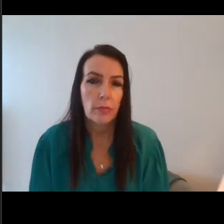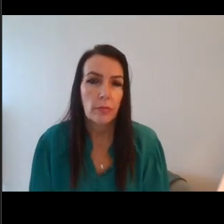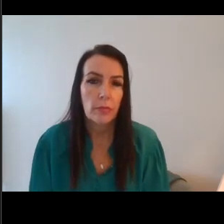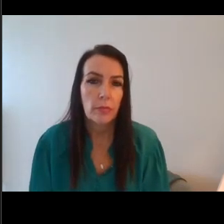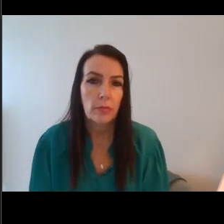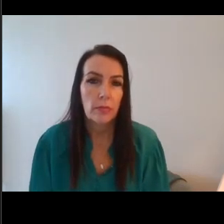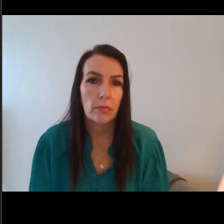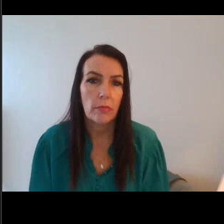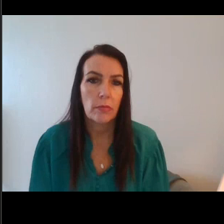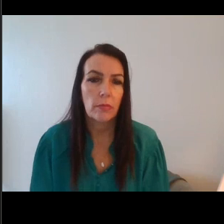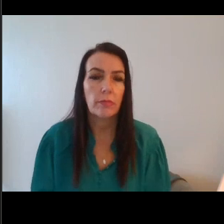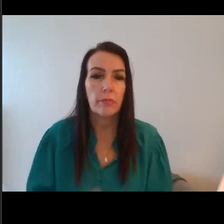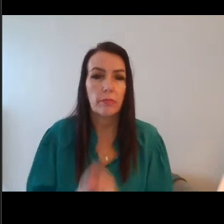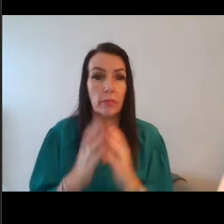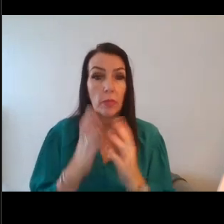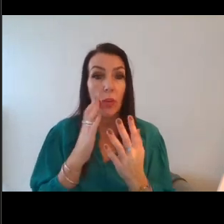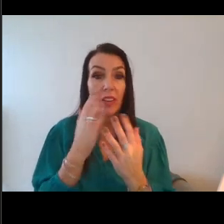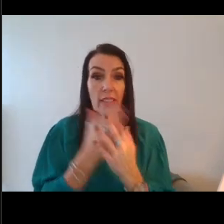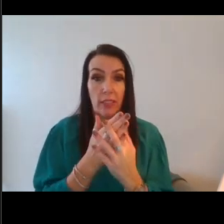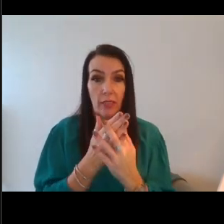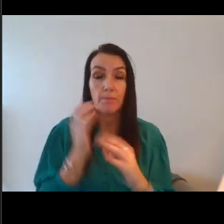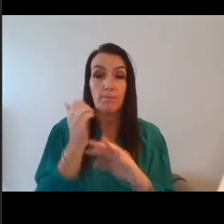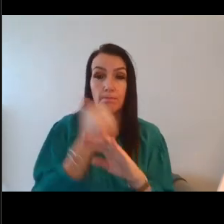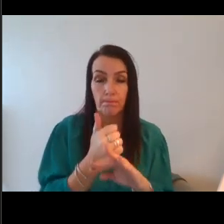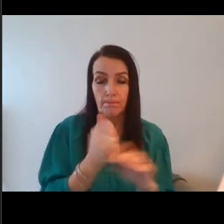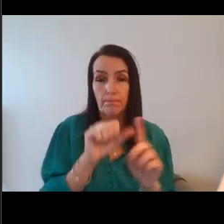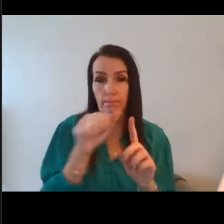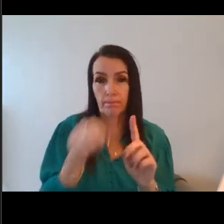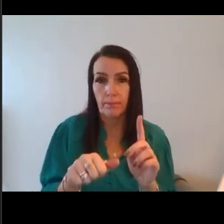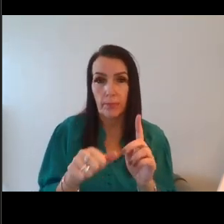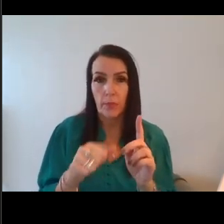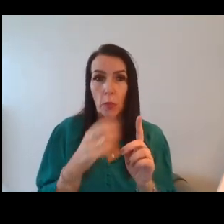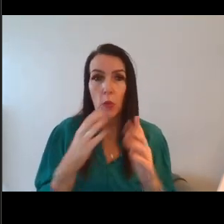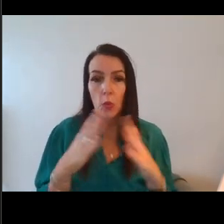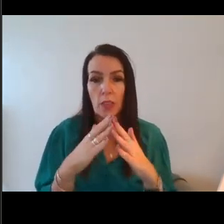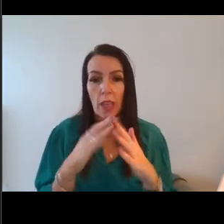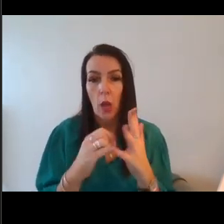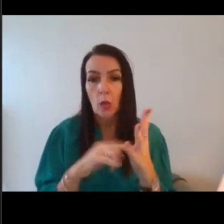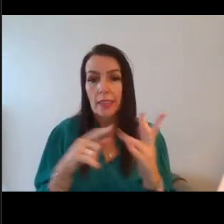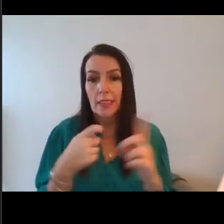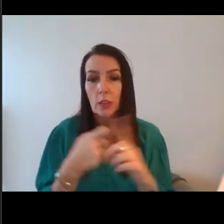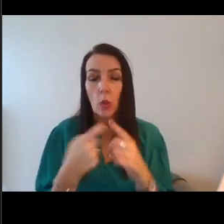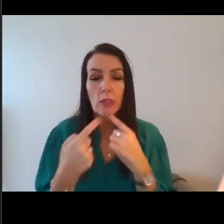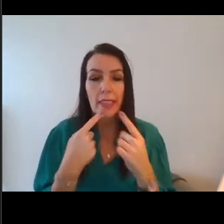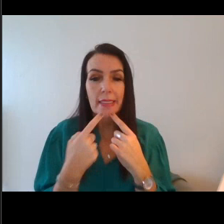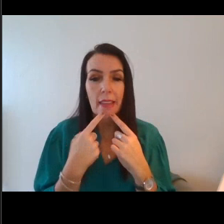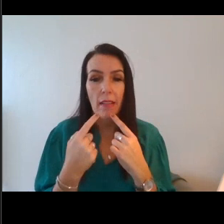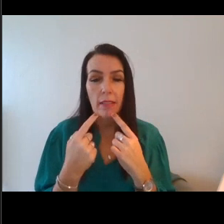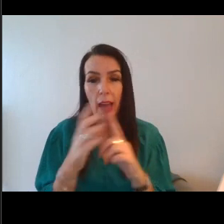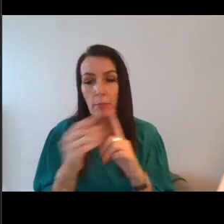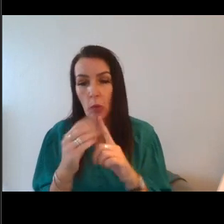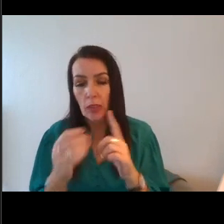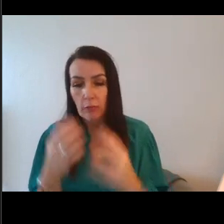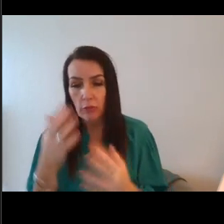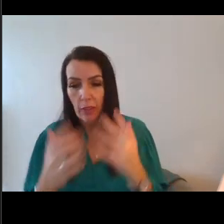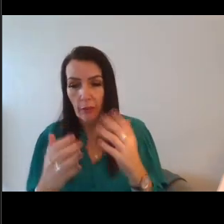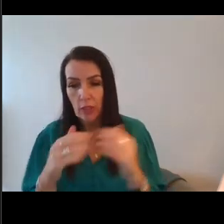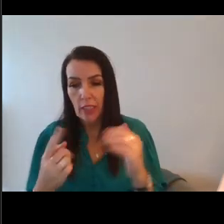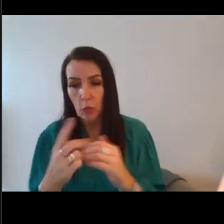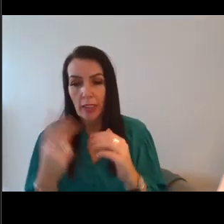So once the interventions were established, we then used the housing stock data and the scenario modeling results from stage 1 and 2